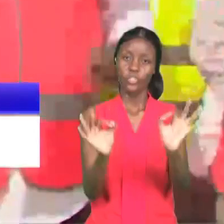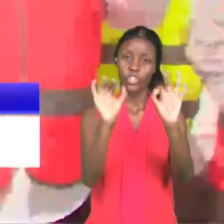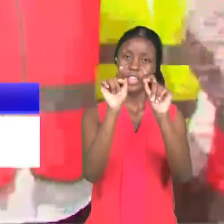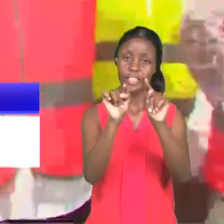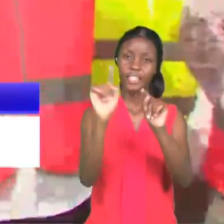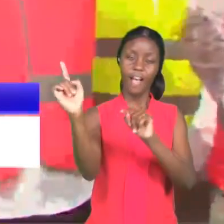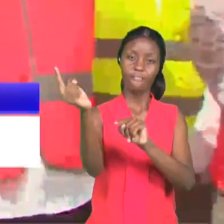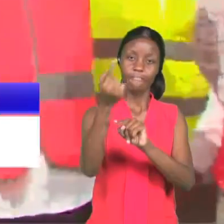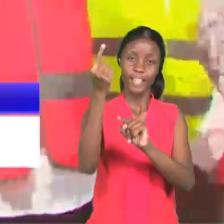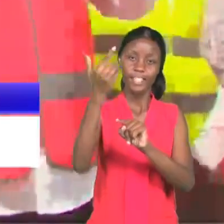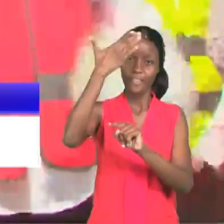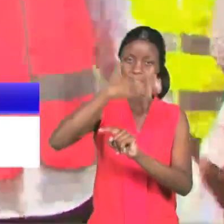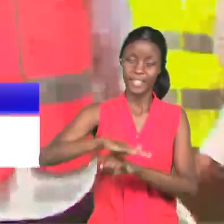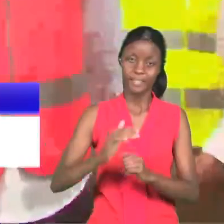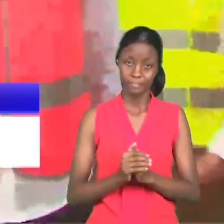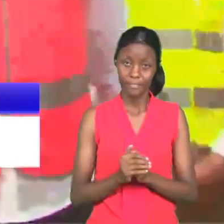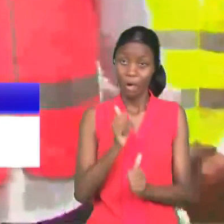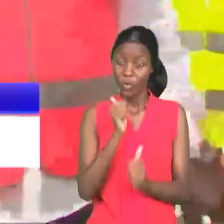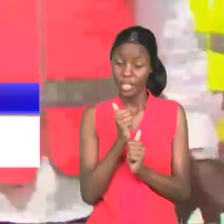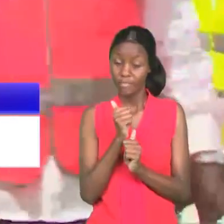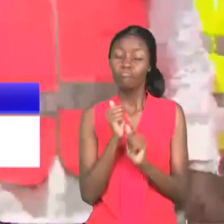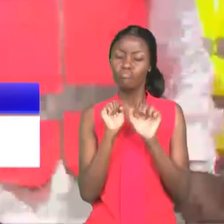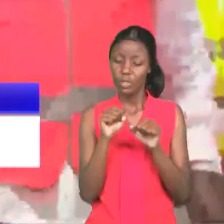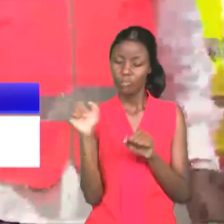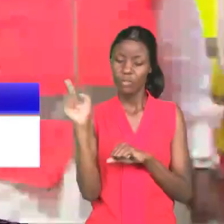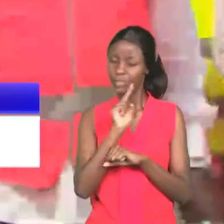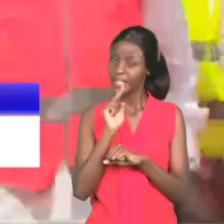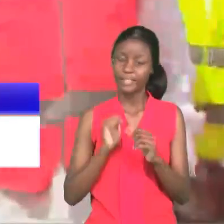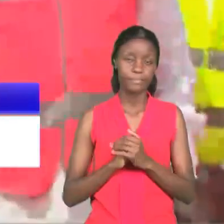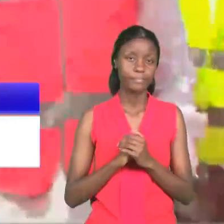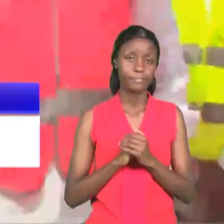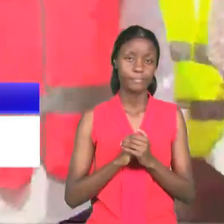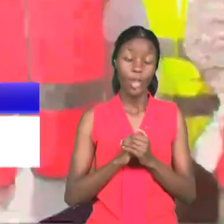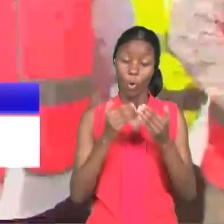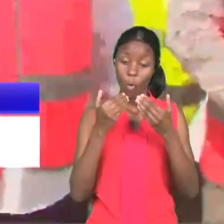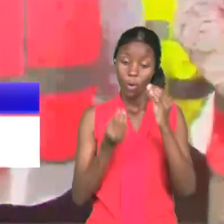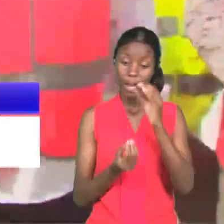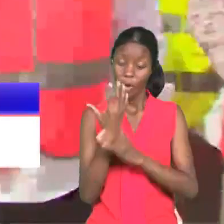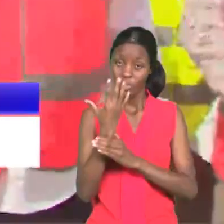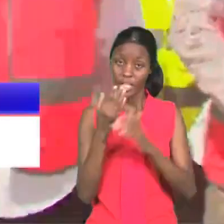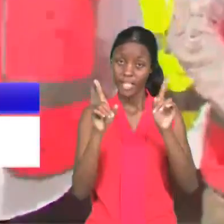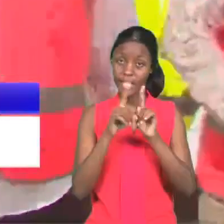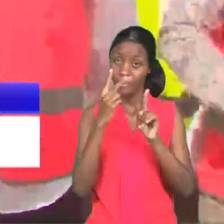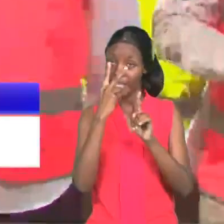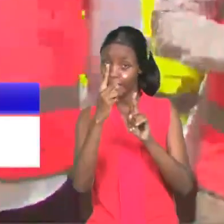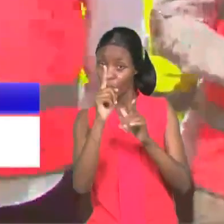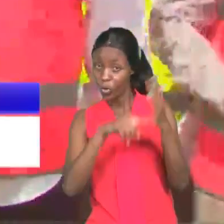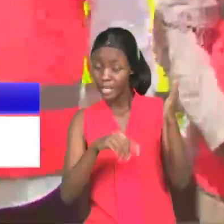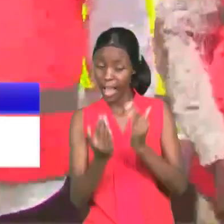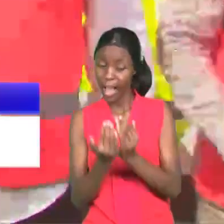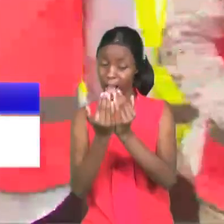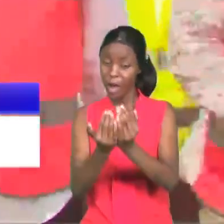ya kwanza ambayo naambiwa mtakuwa mmemaliza, na tutaifungua tukiona meli ikija